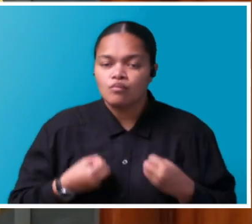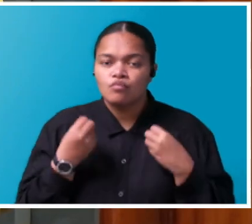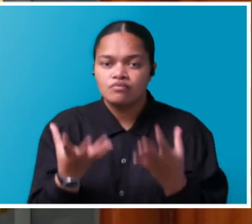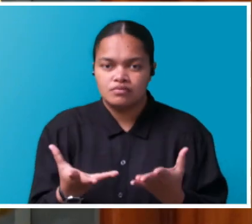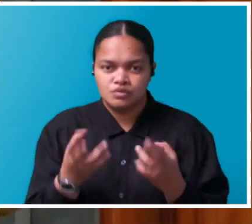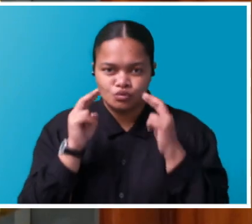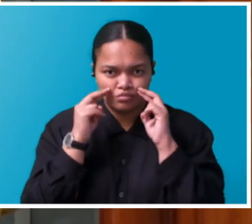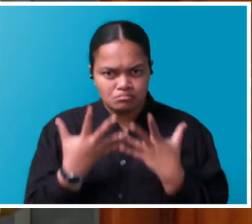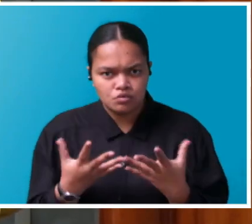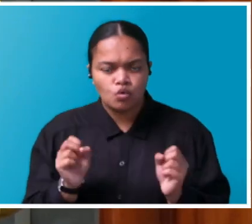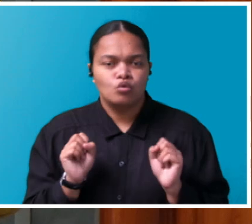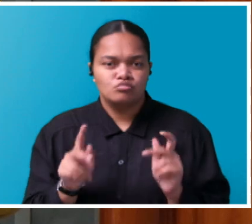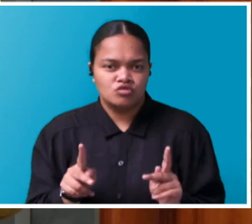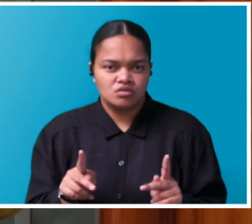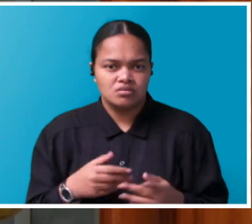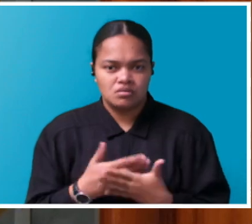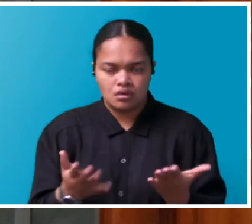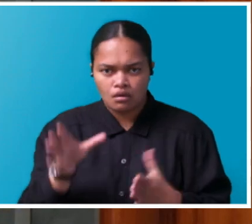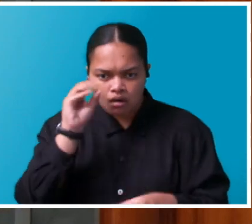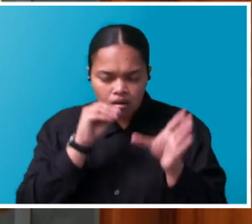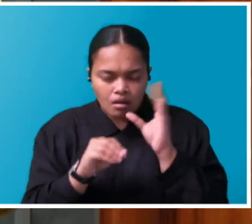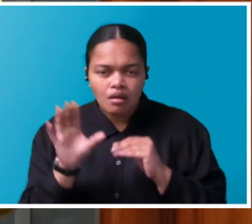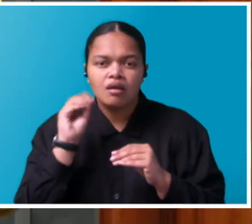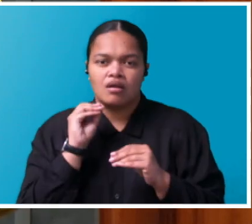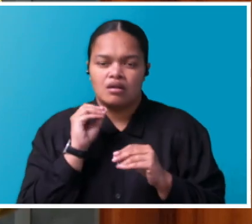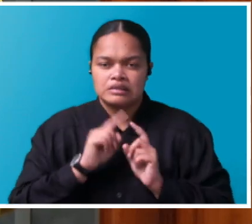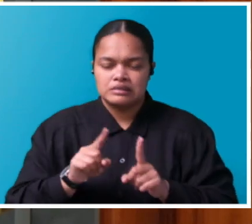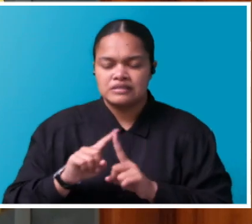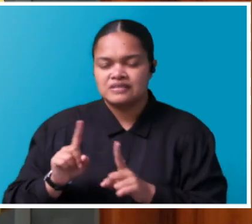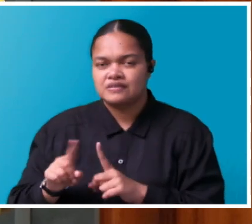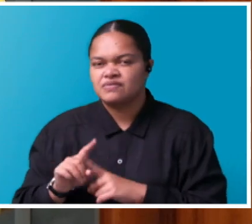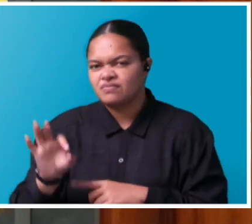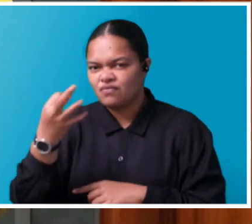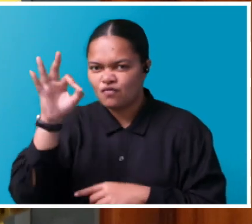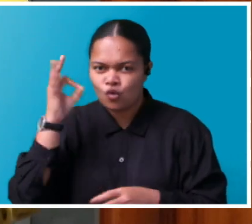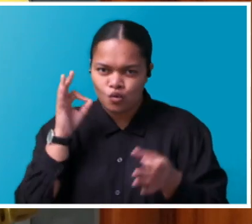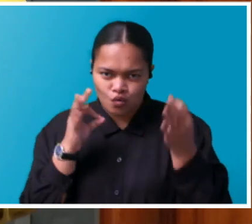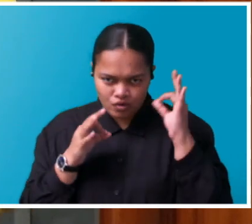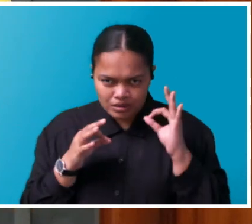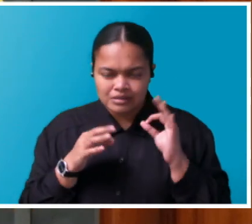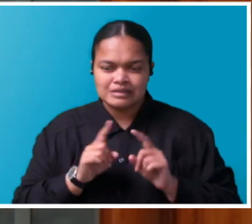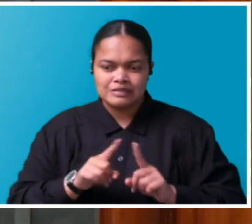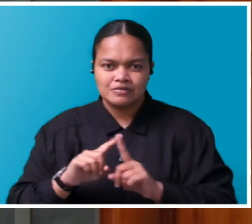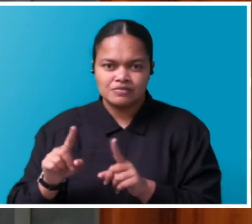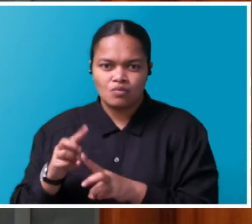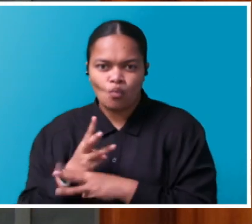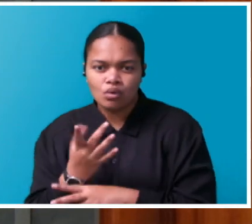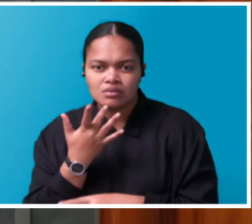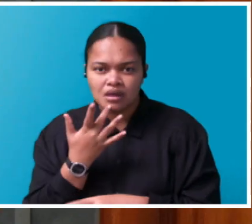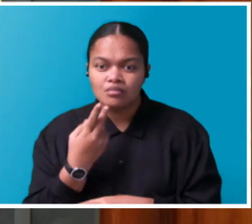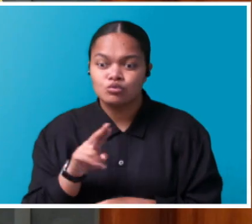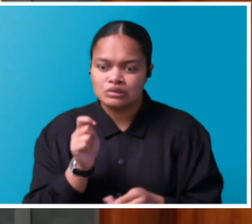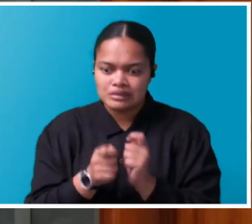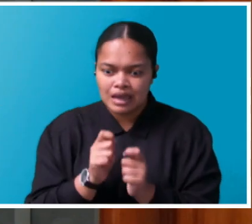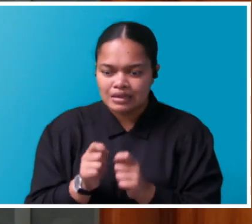unique opportunity to learn firsthand about the forest carbon trade business and to test the robustness of our national program